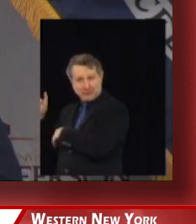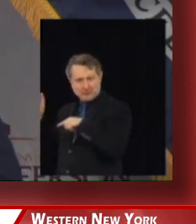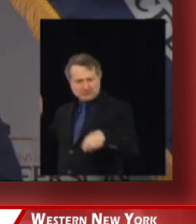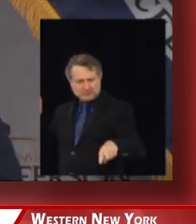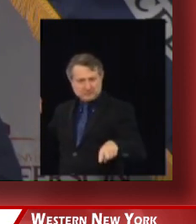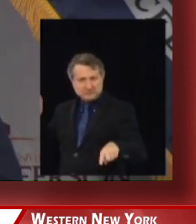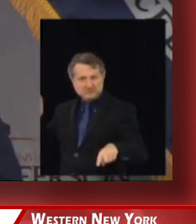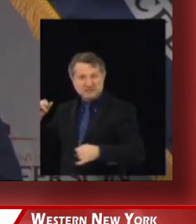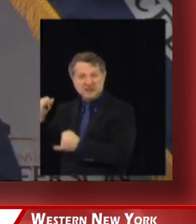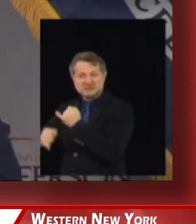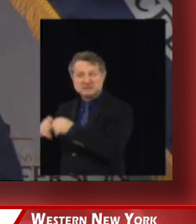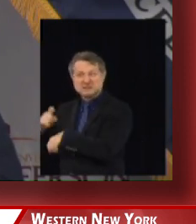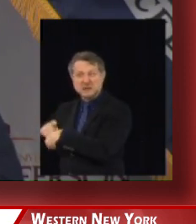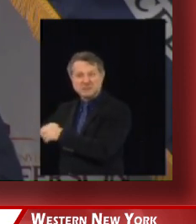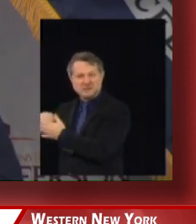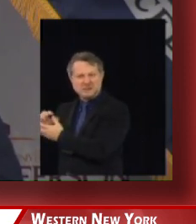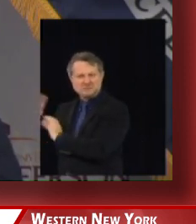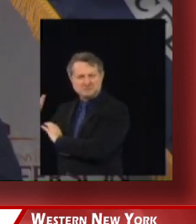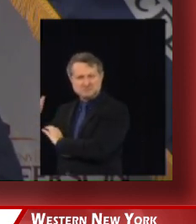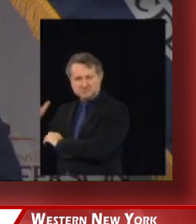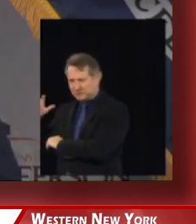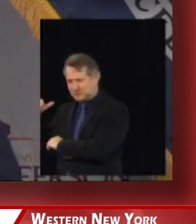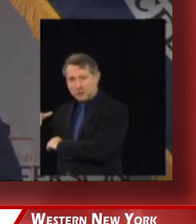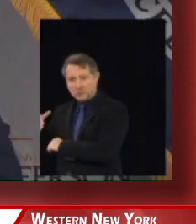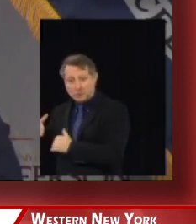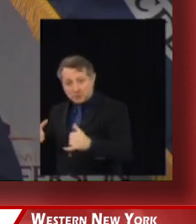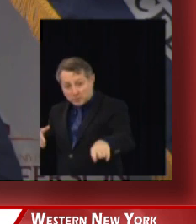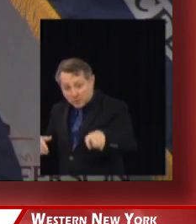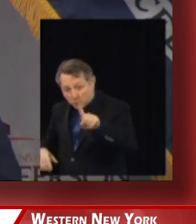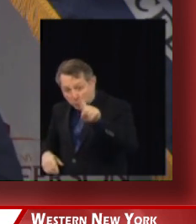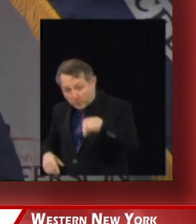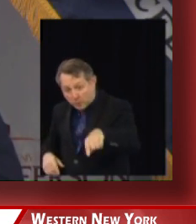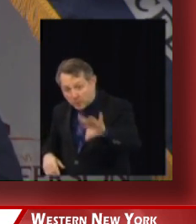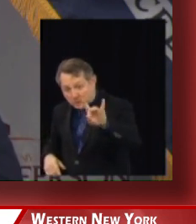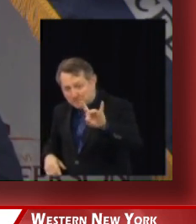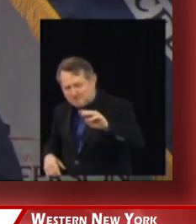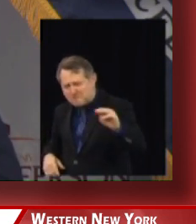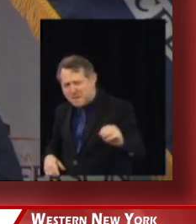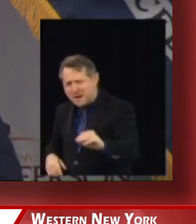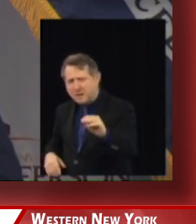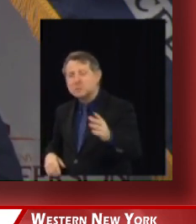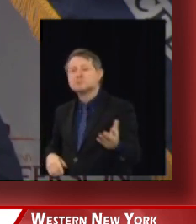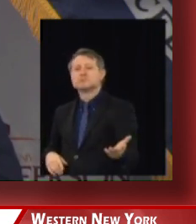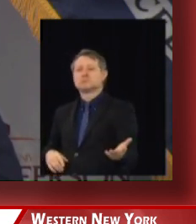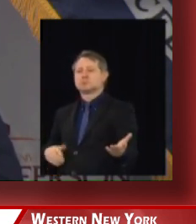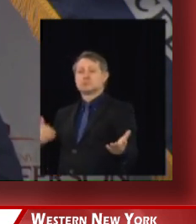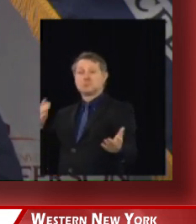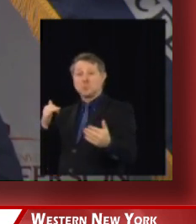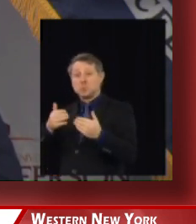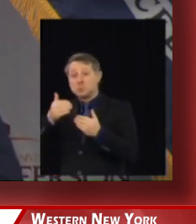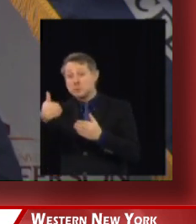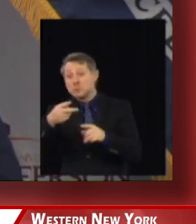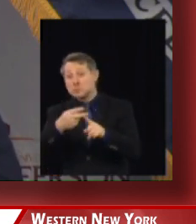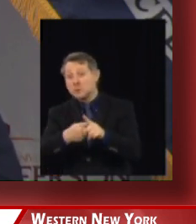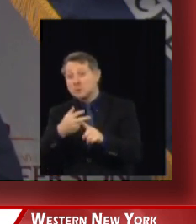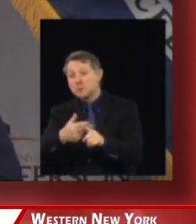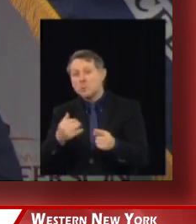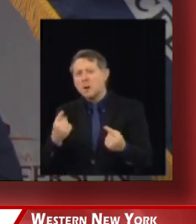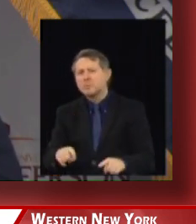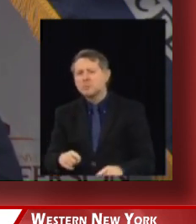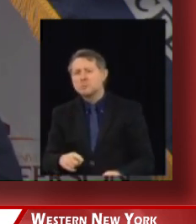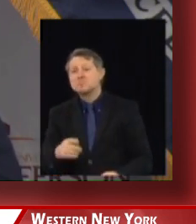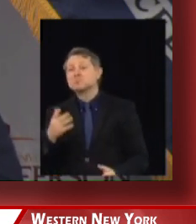on Facebook are going to have to simply refresh their feed as our News Now at Noon program starts in just a matter of